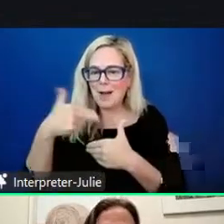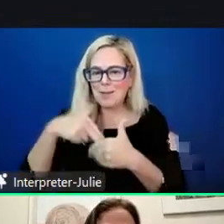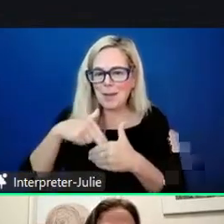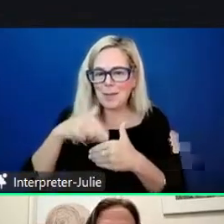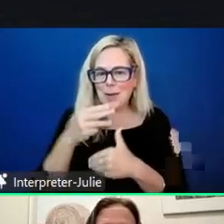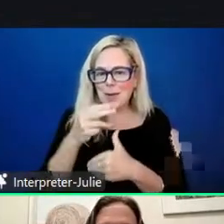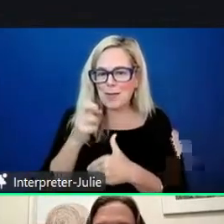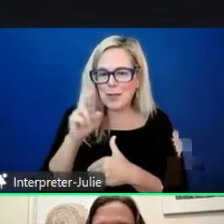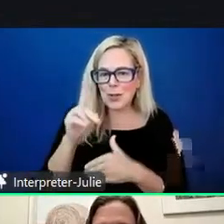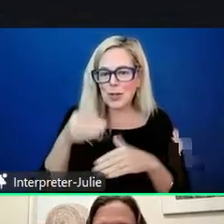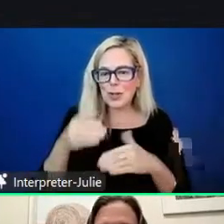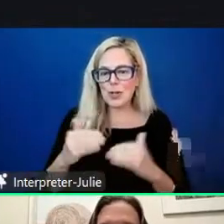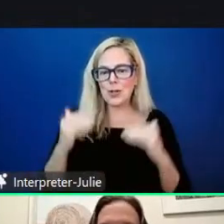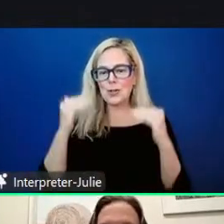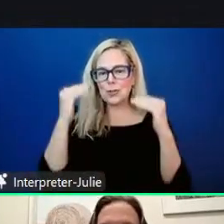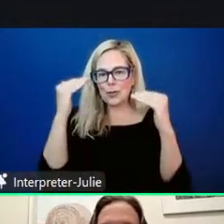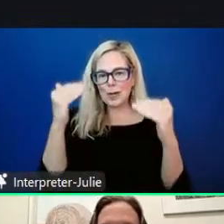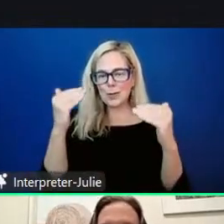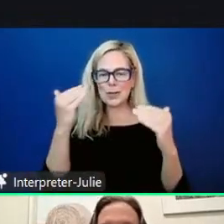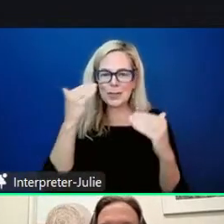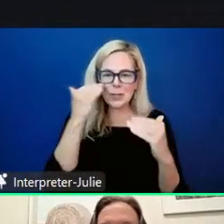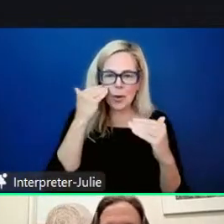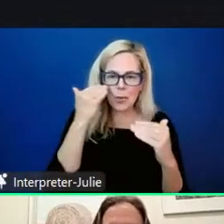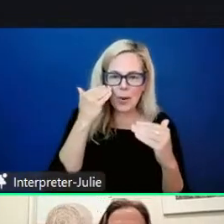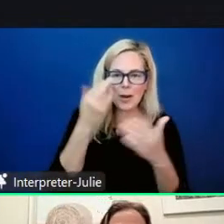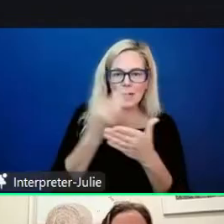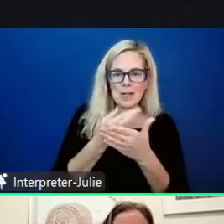education, resources, and compassionate care.